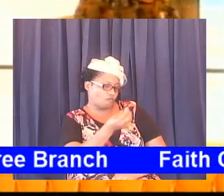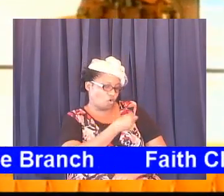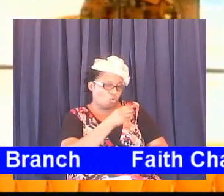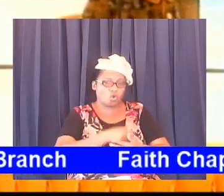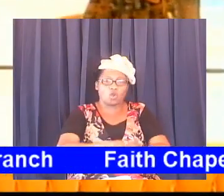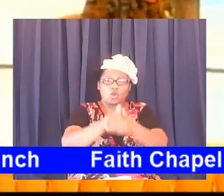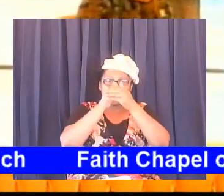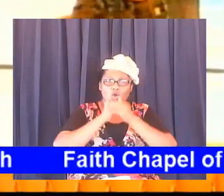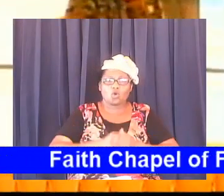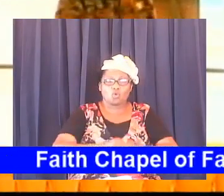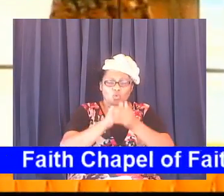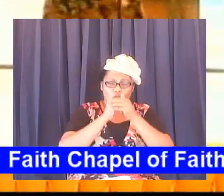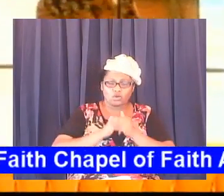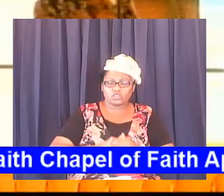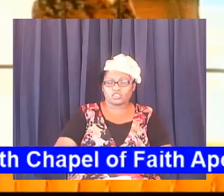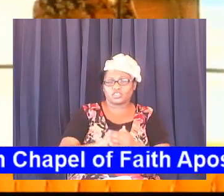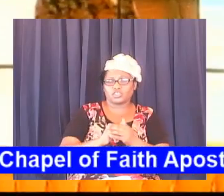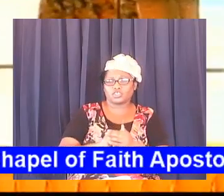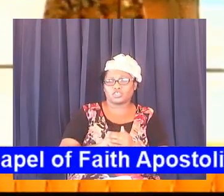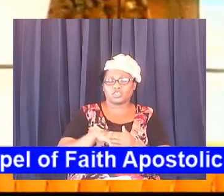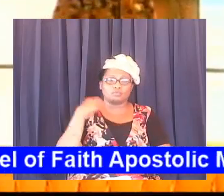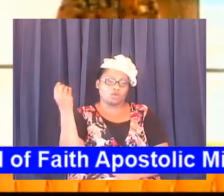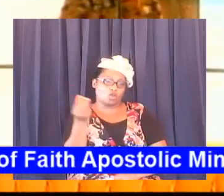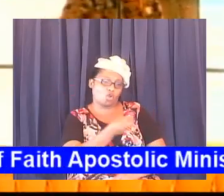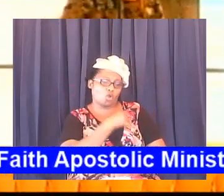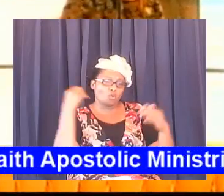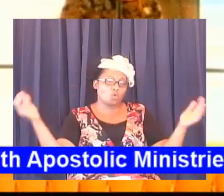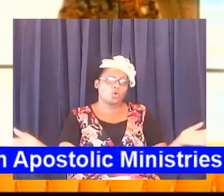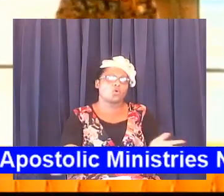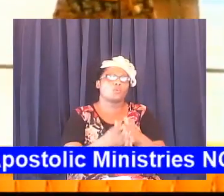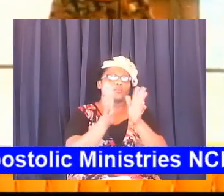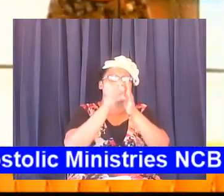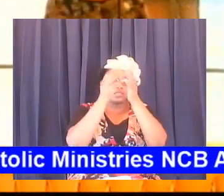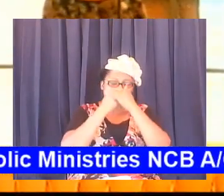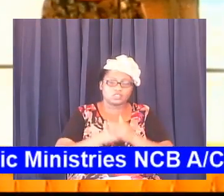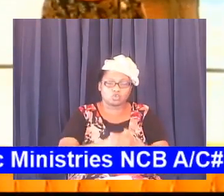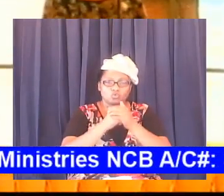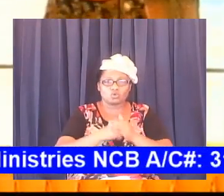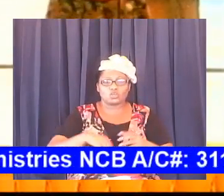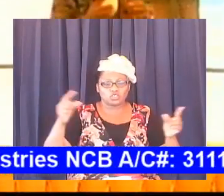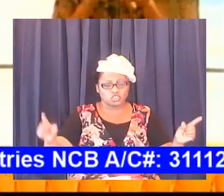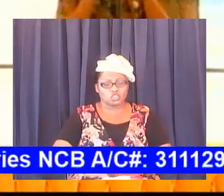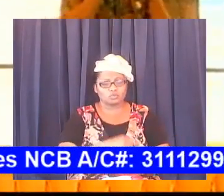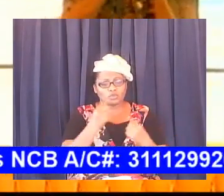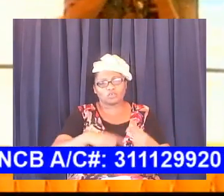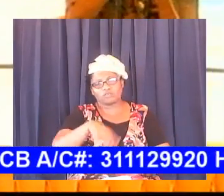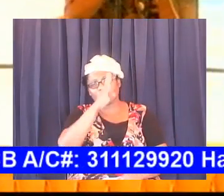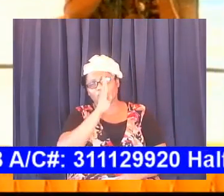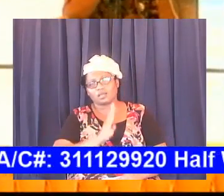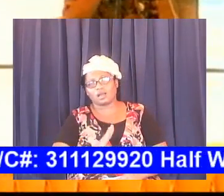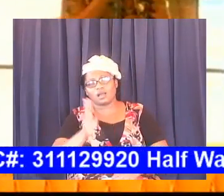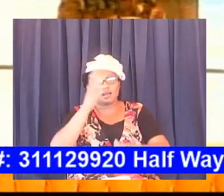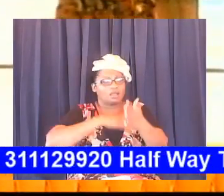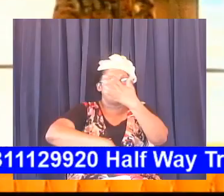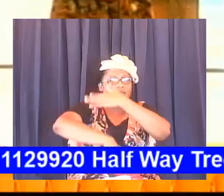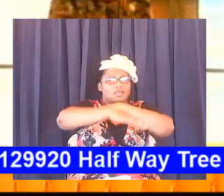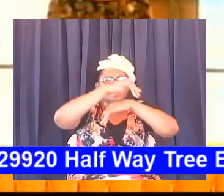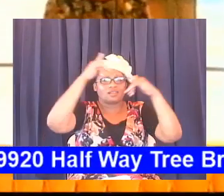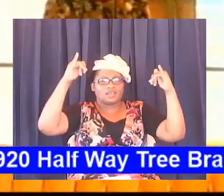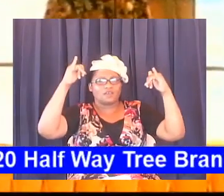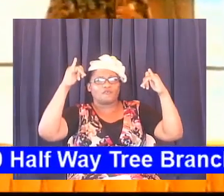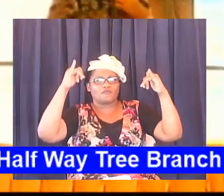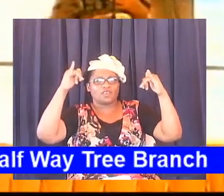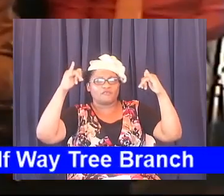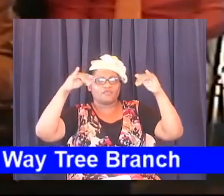were we created, to worship the great God of heaven. Somebody lift your hands and don't put them down